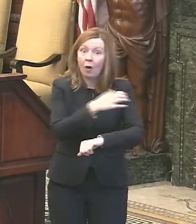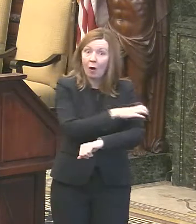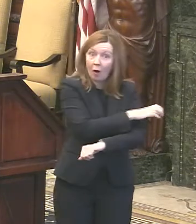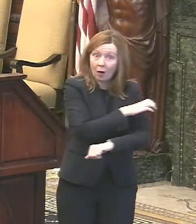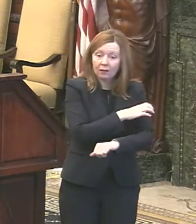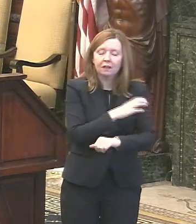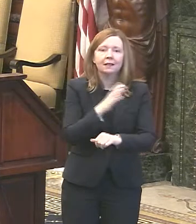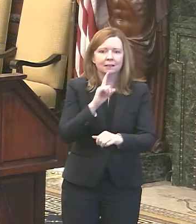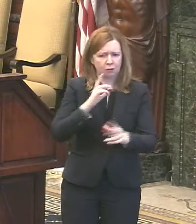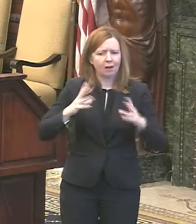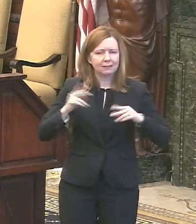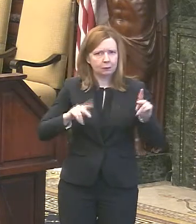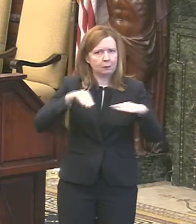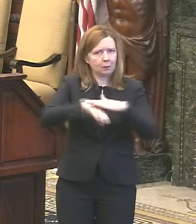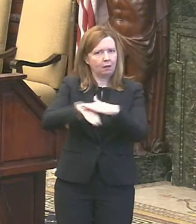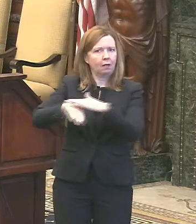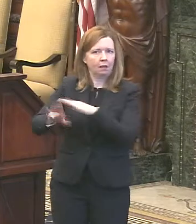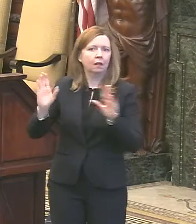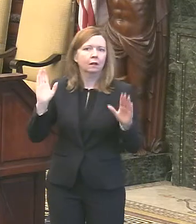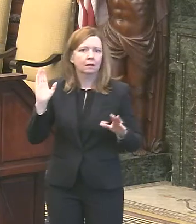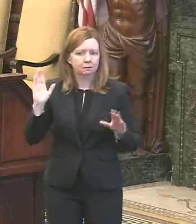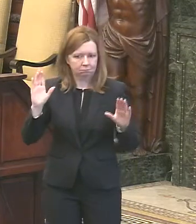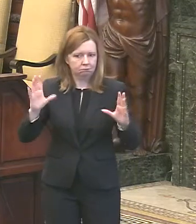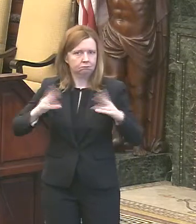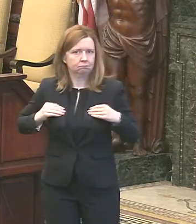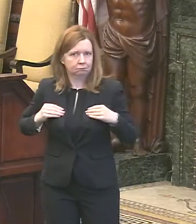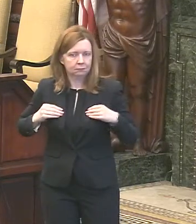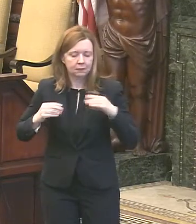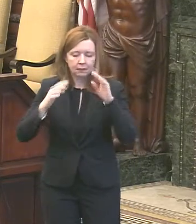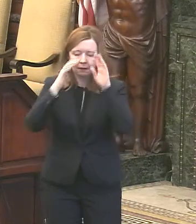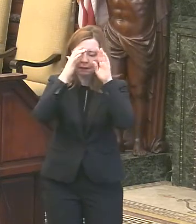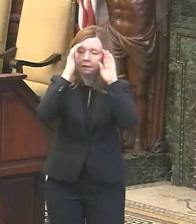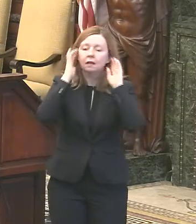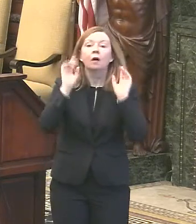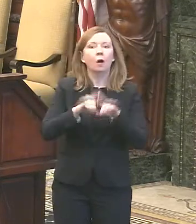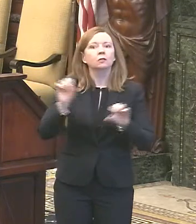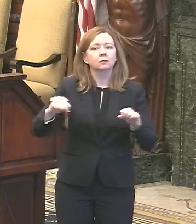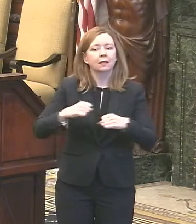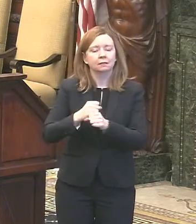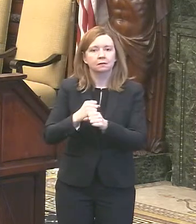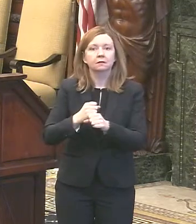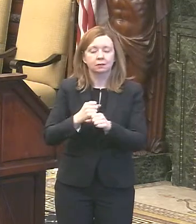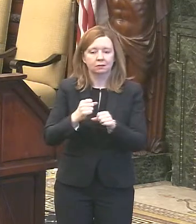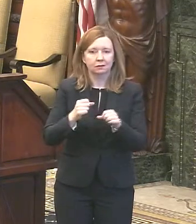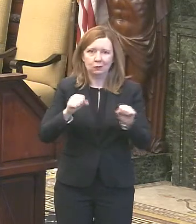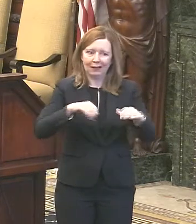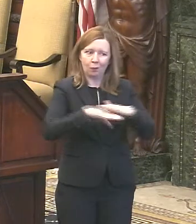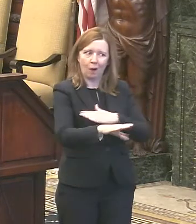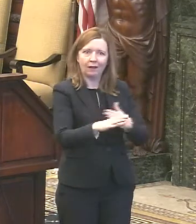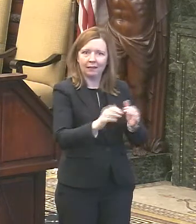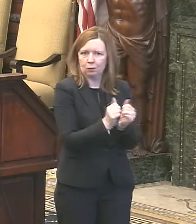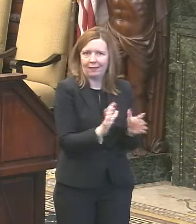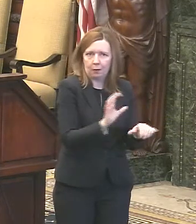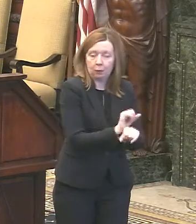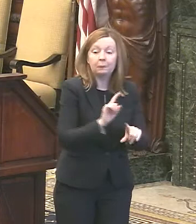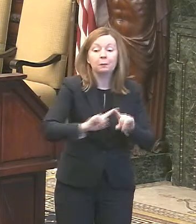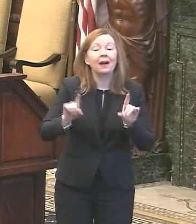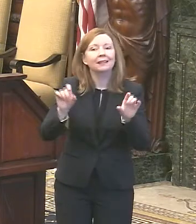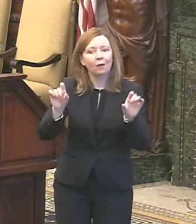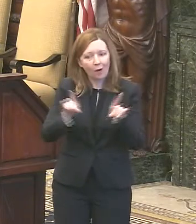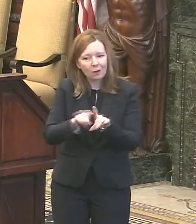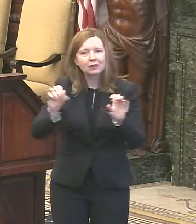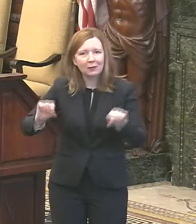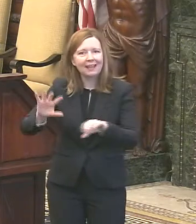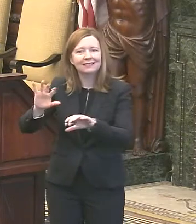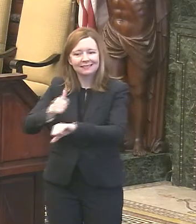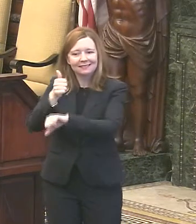people walking in. In addition to that, walking in, that is without an appointment. In addition to that, scheduling appointments at